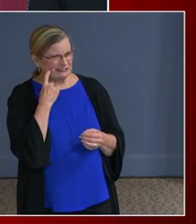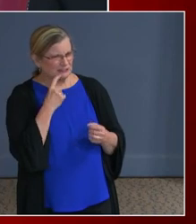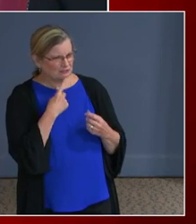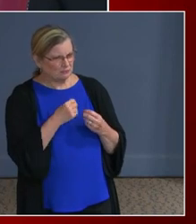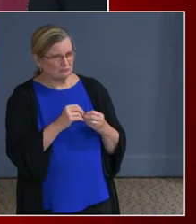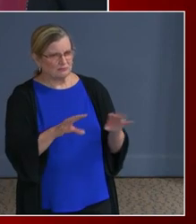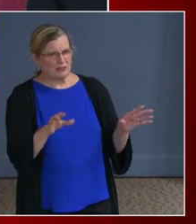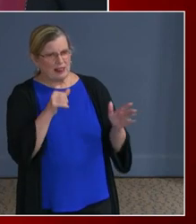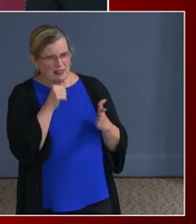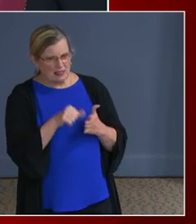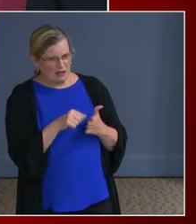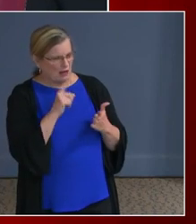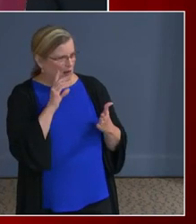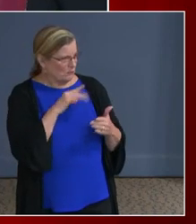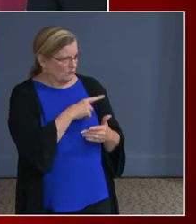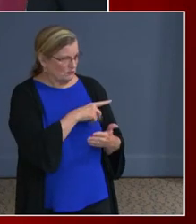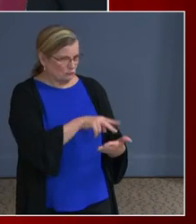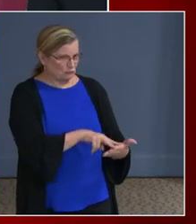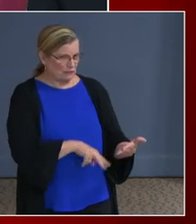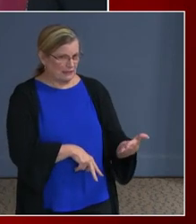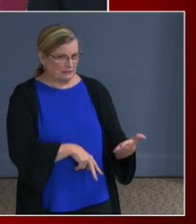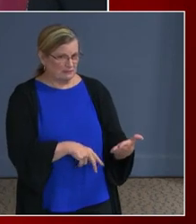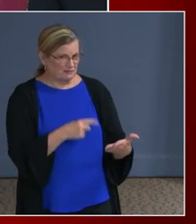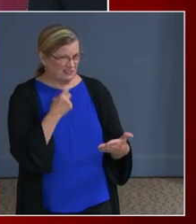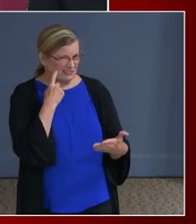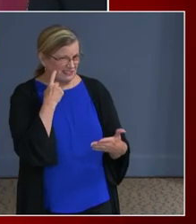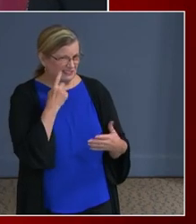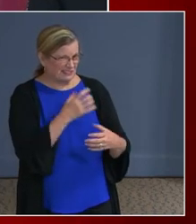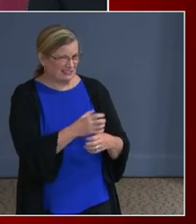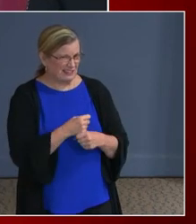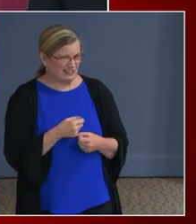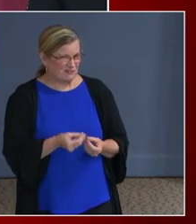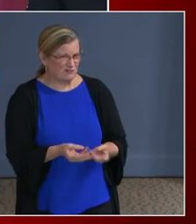seconds ago. But it boils down to